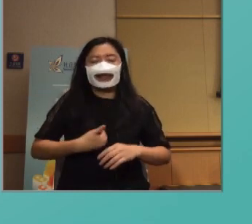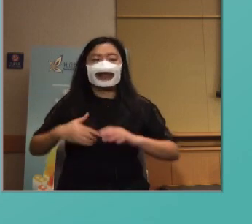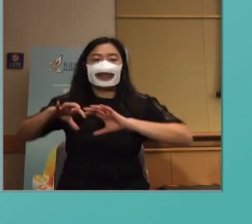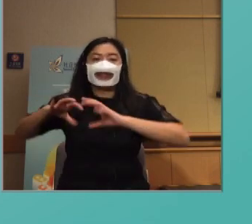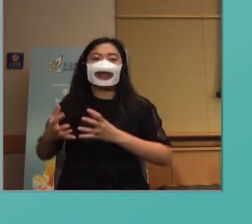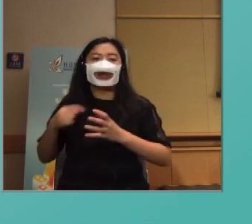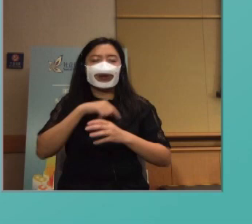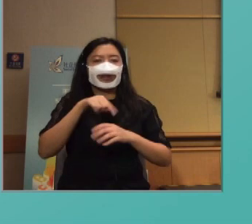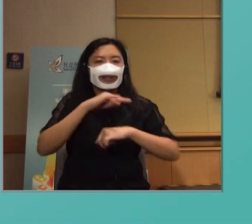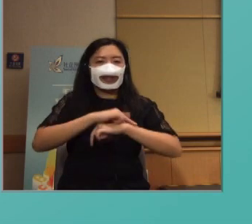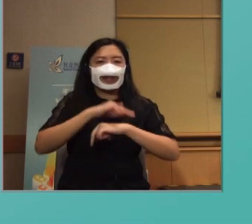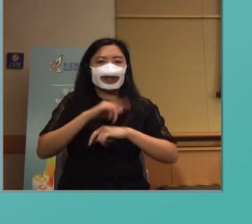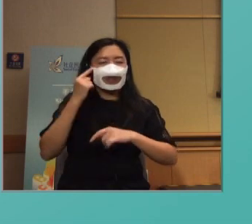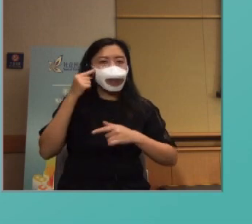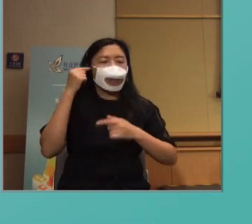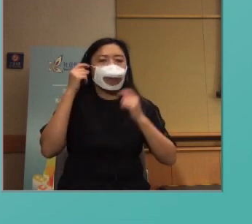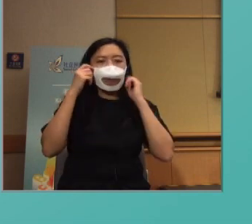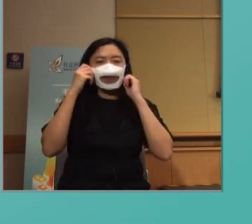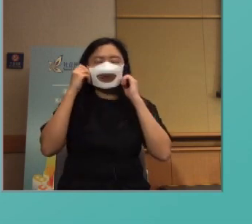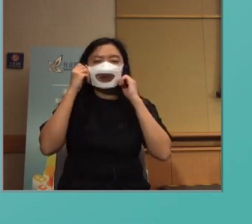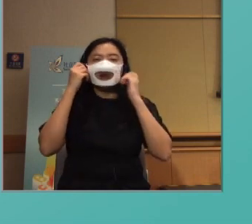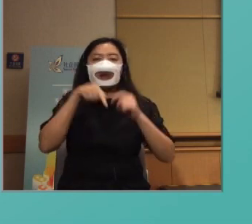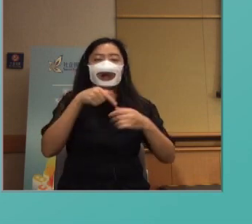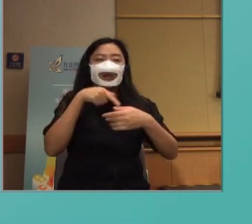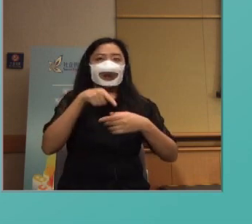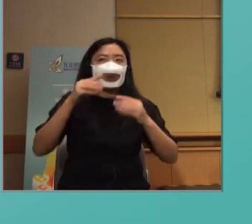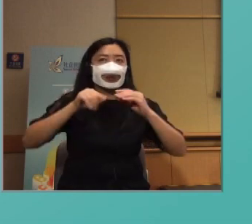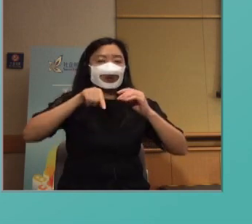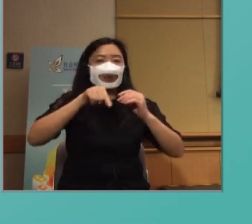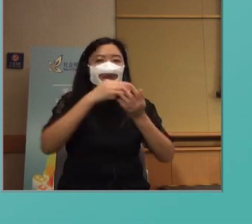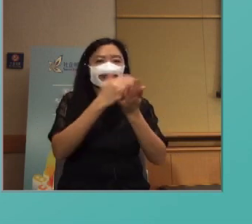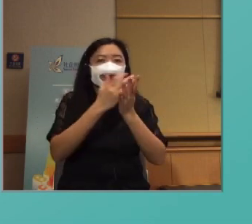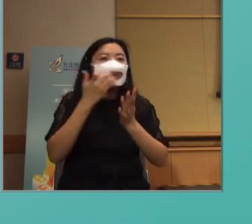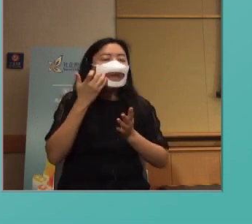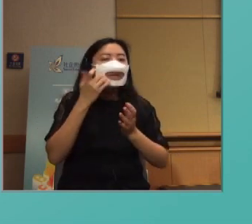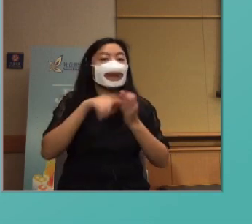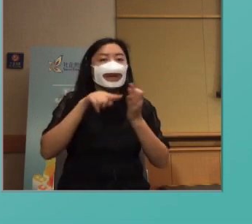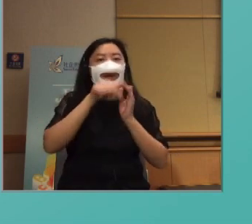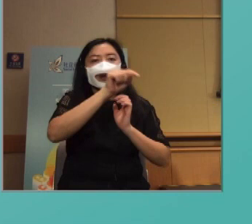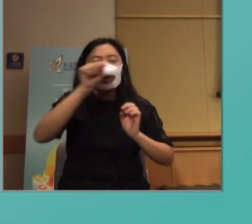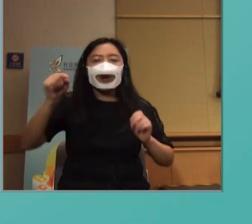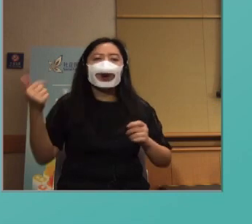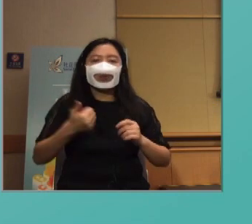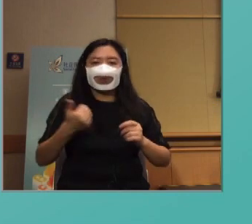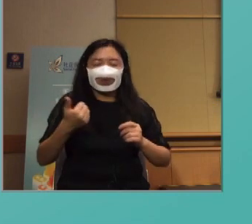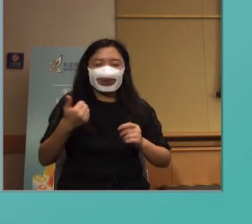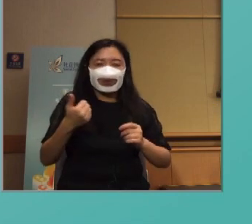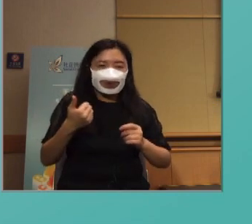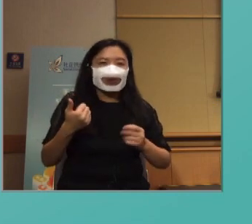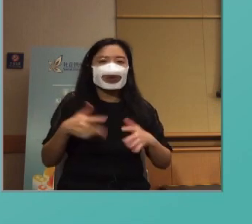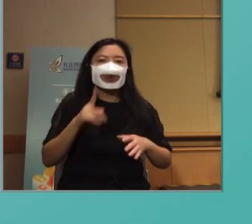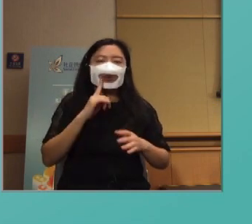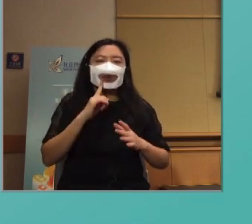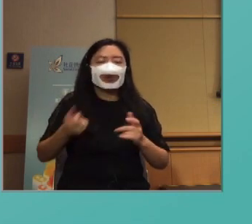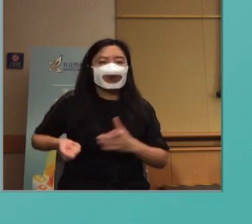Brain. And it also planned to support creator to guide them to success in